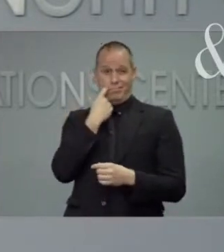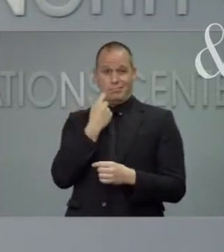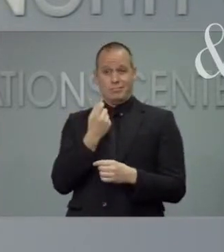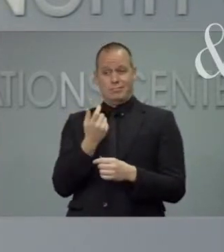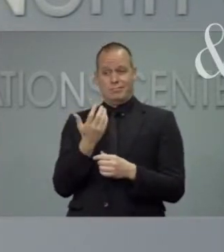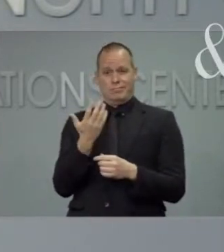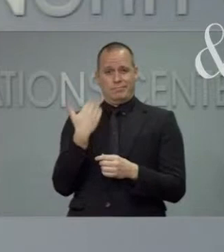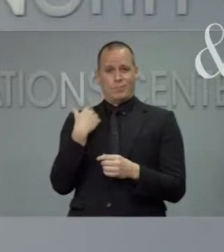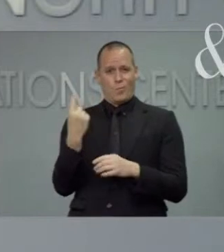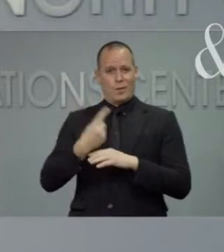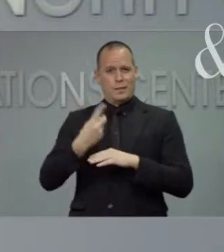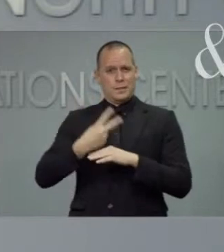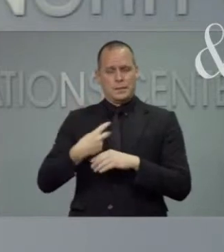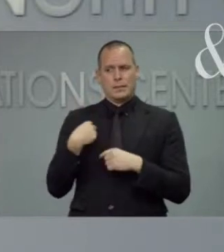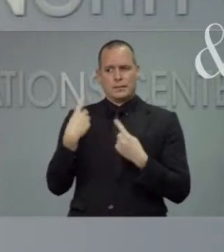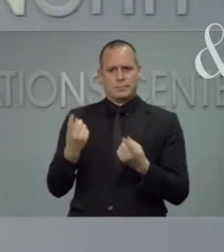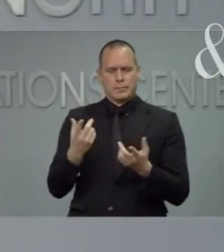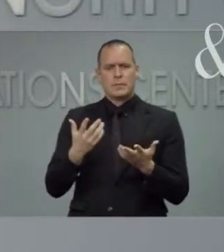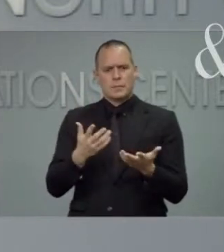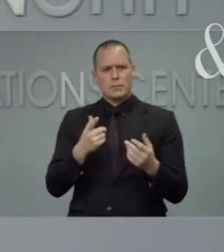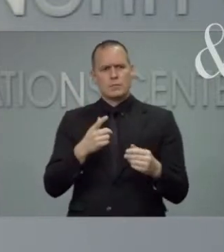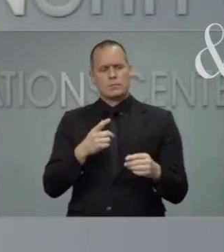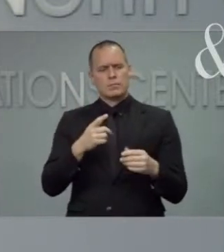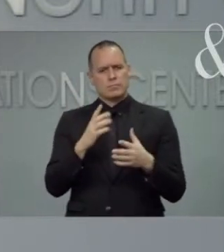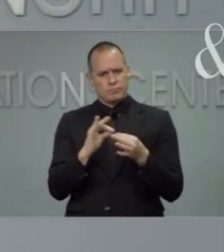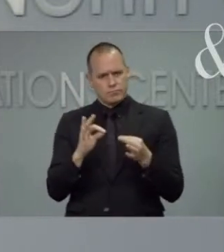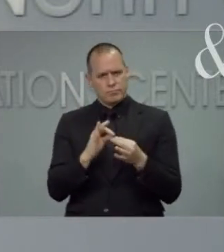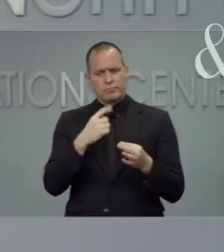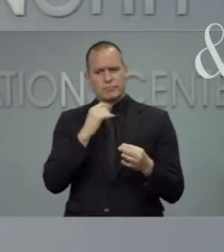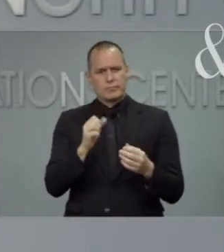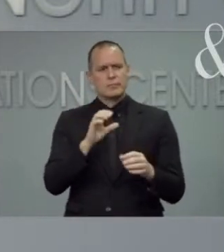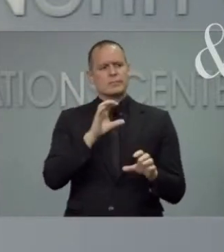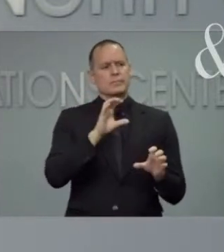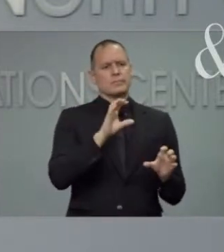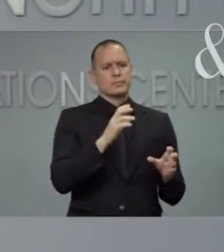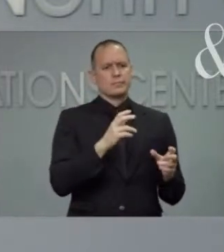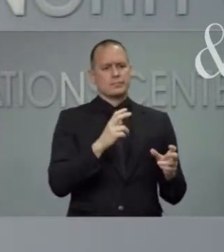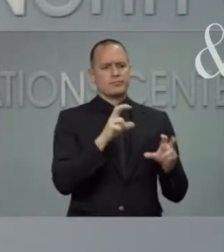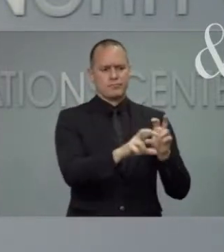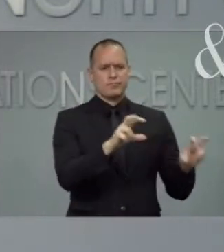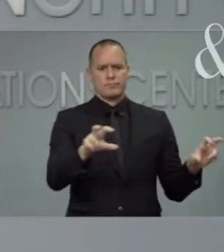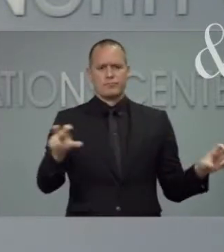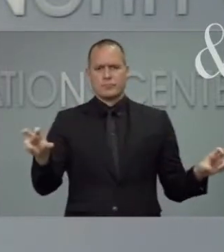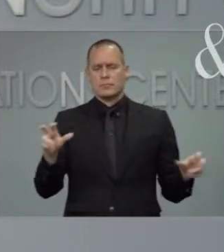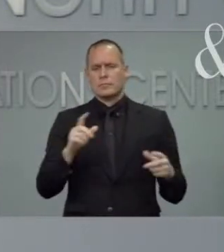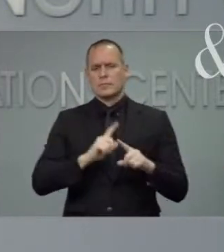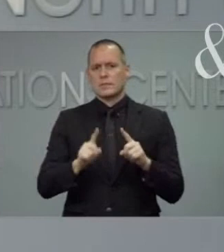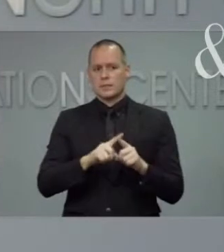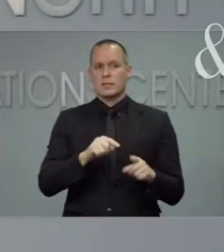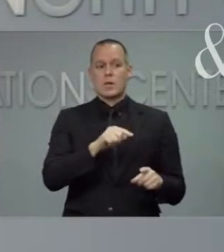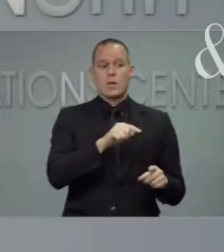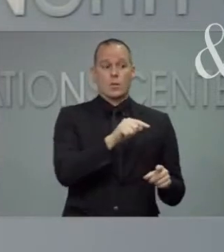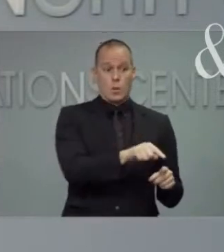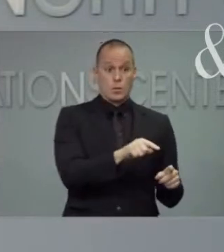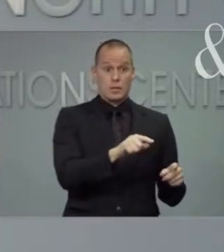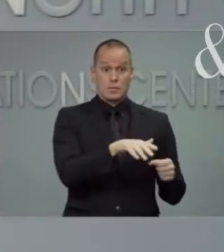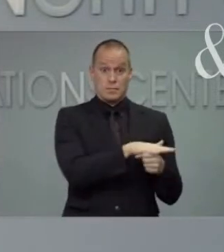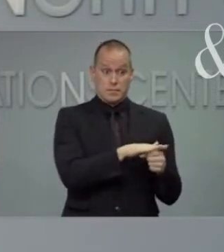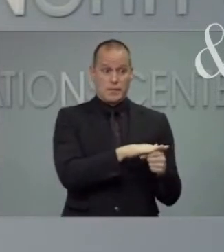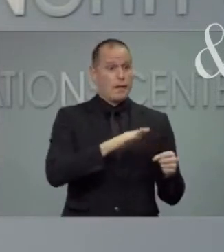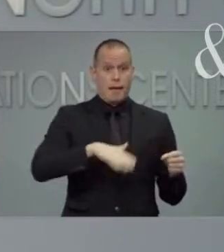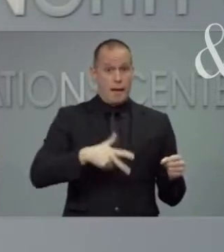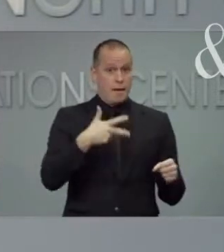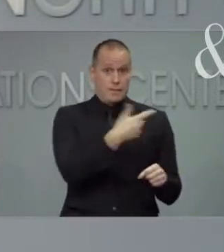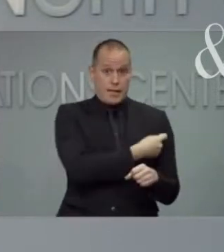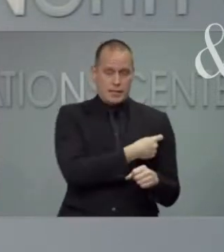where you are allocating based on percentage of people in a county that haven't been vaccinated rather than number of residents